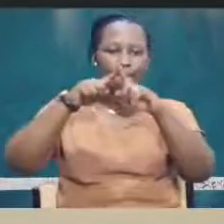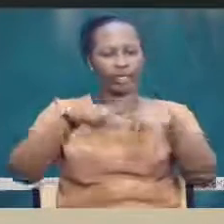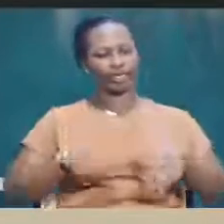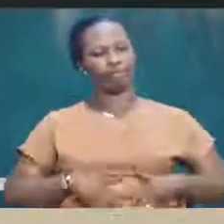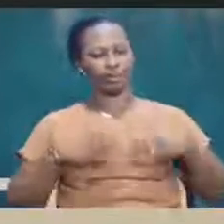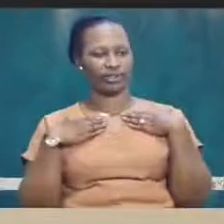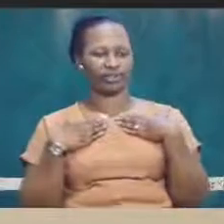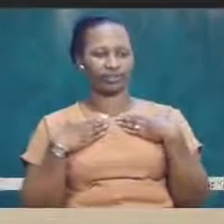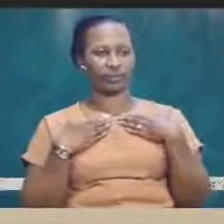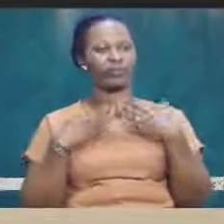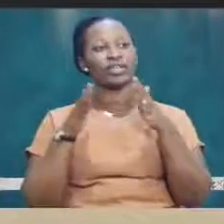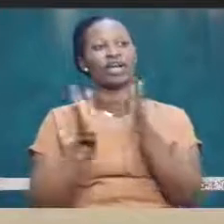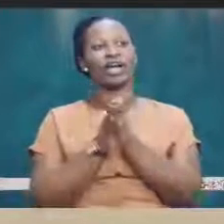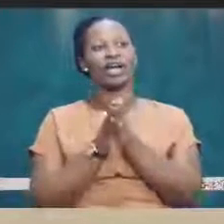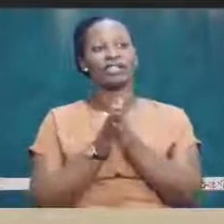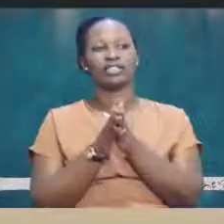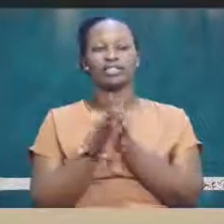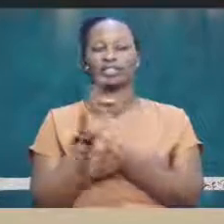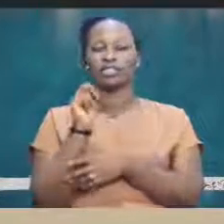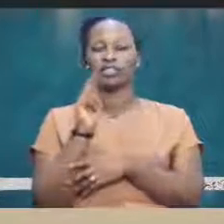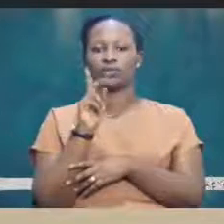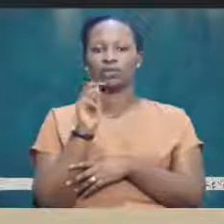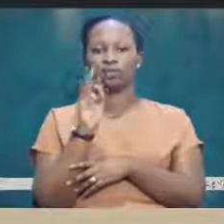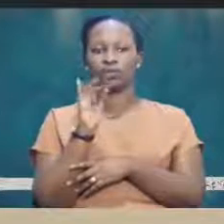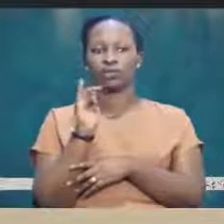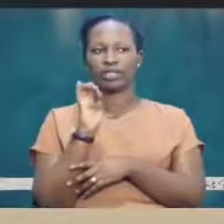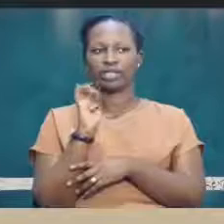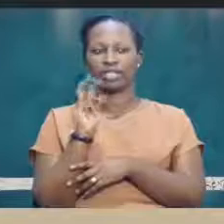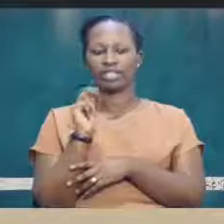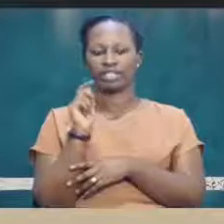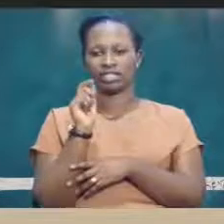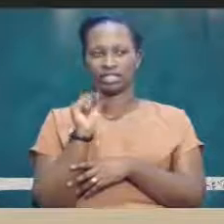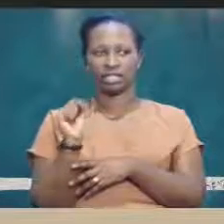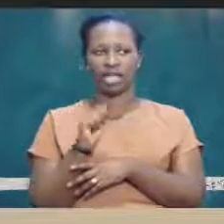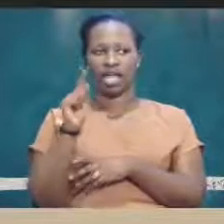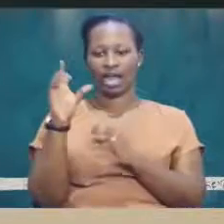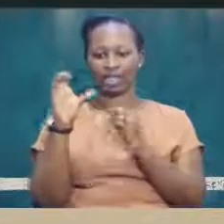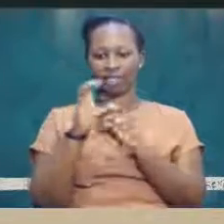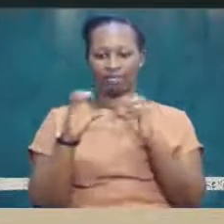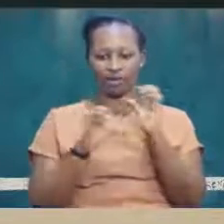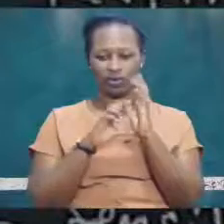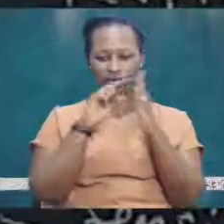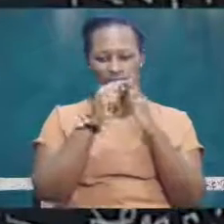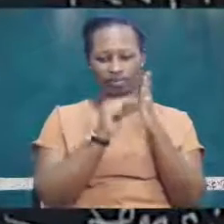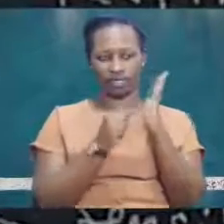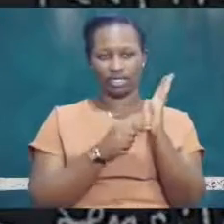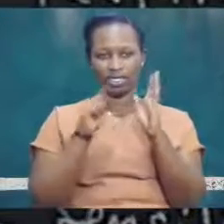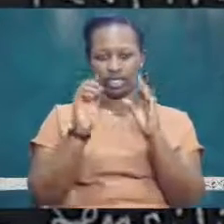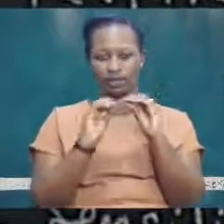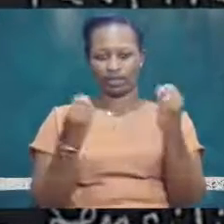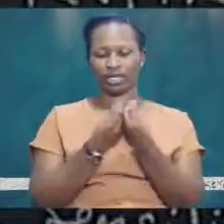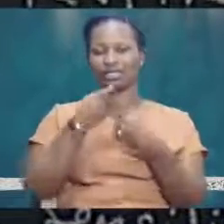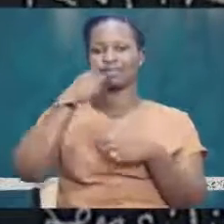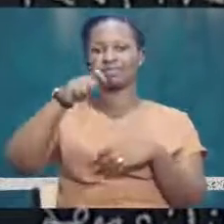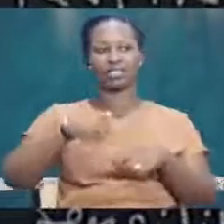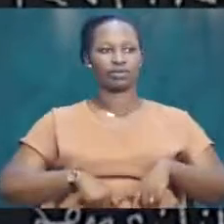body. And nutrients are chemical substances that organisms need to